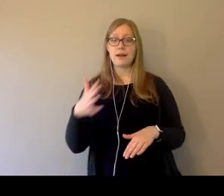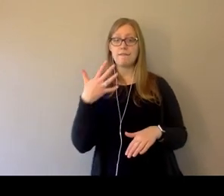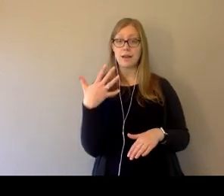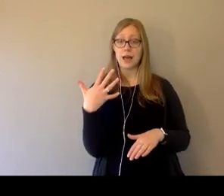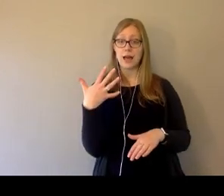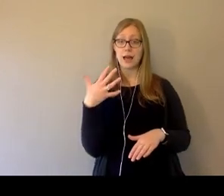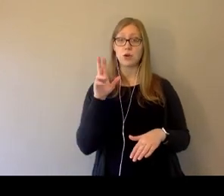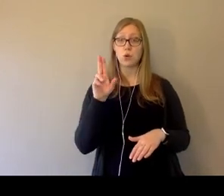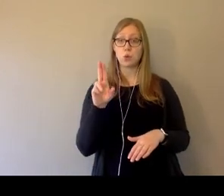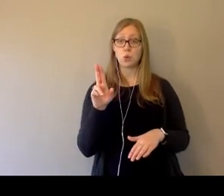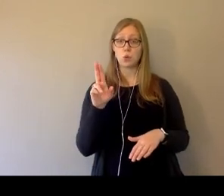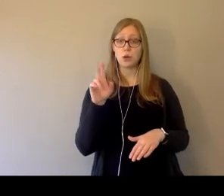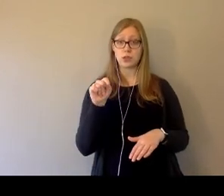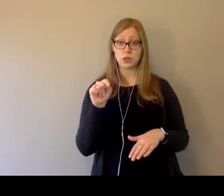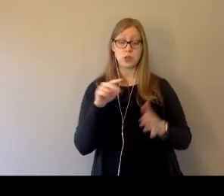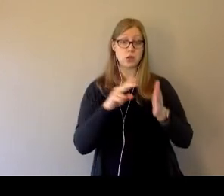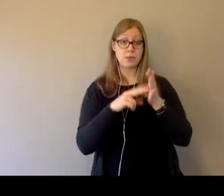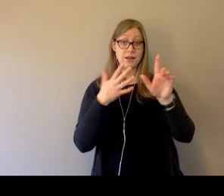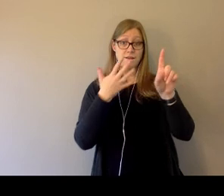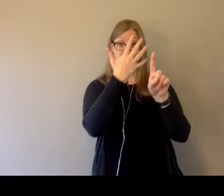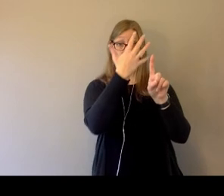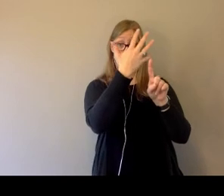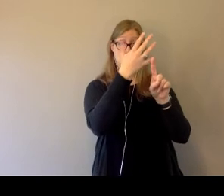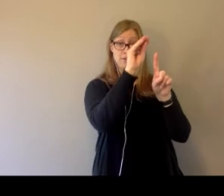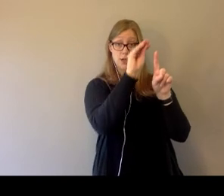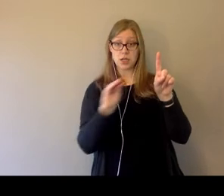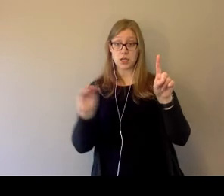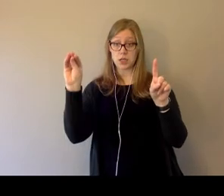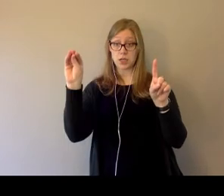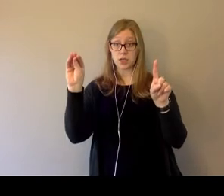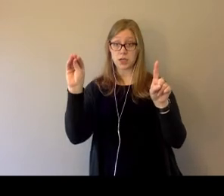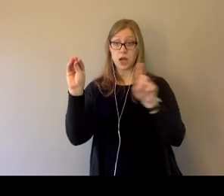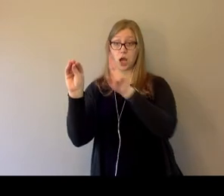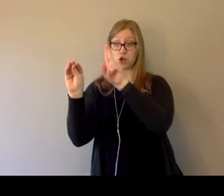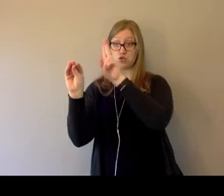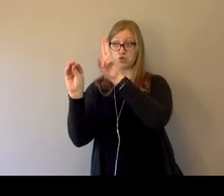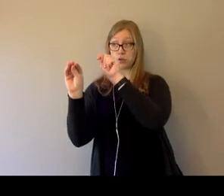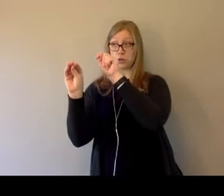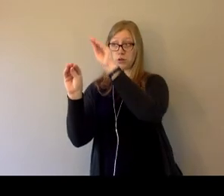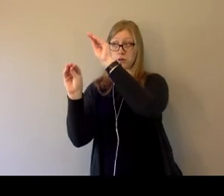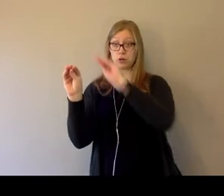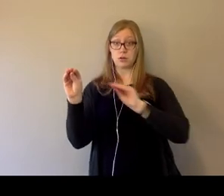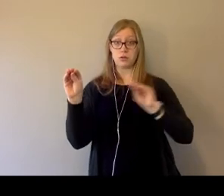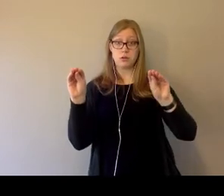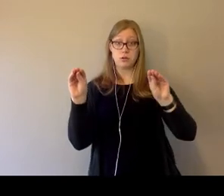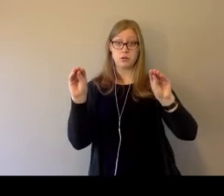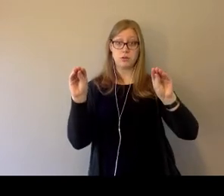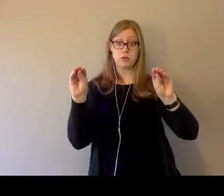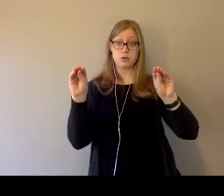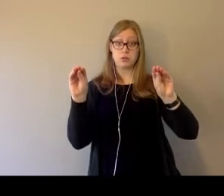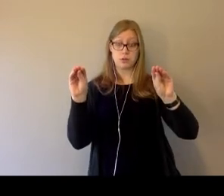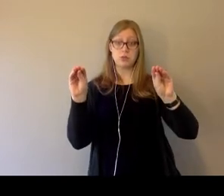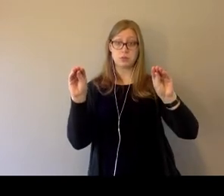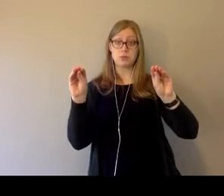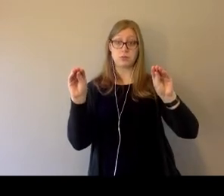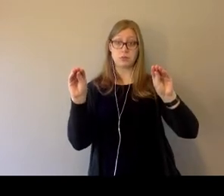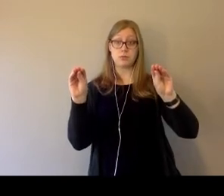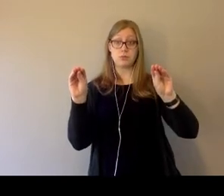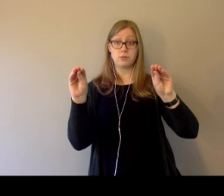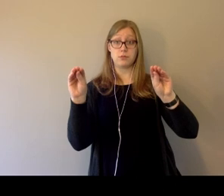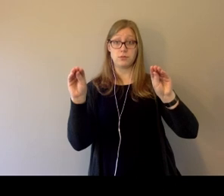Doing that brings the 5 over to the left side and gets rid of the UT over to the other side. So I got to divide the same thing on both